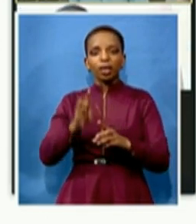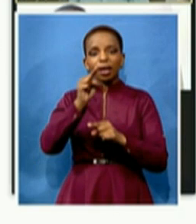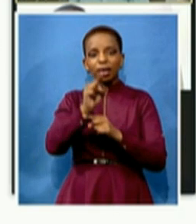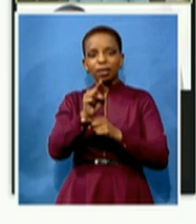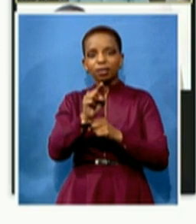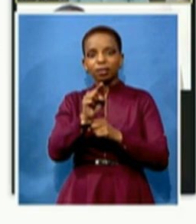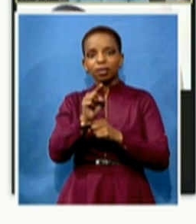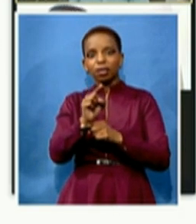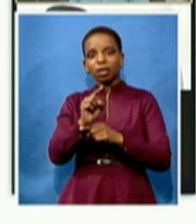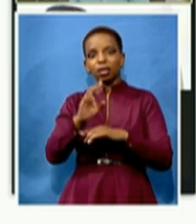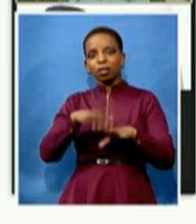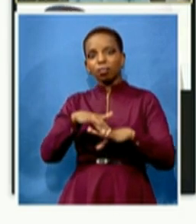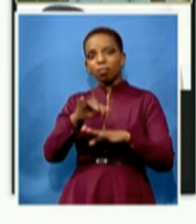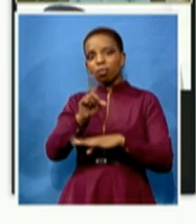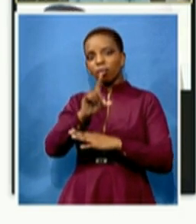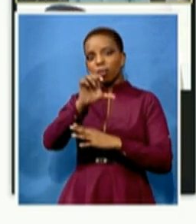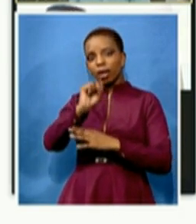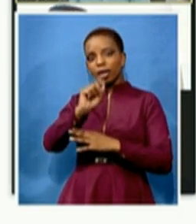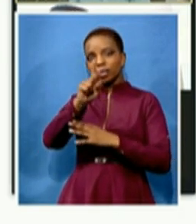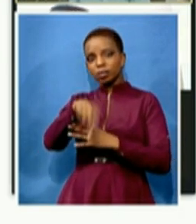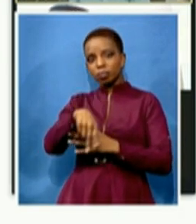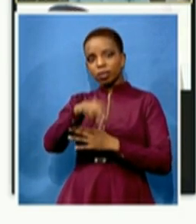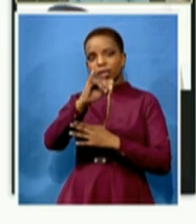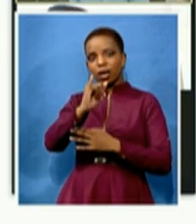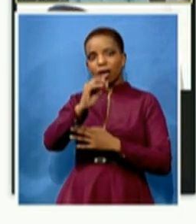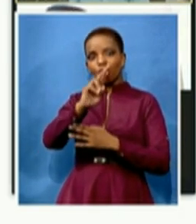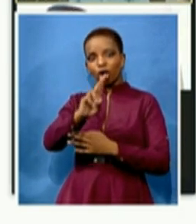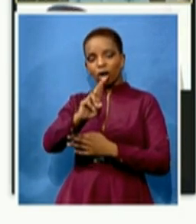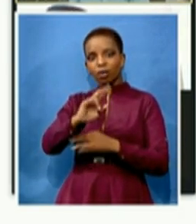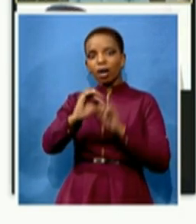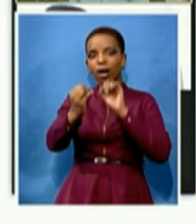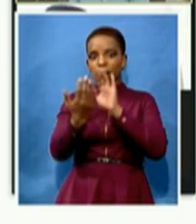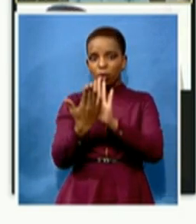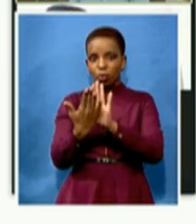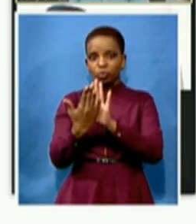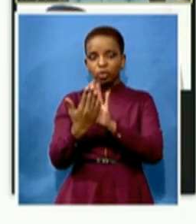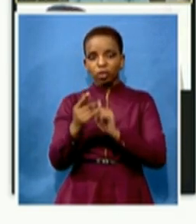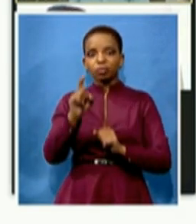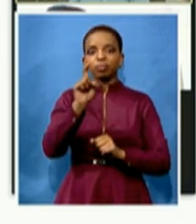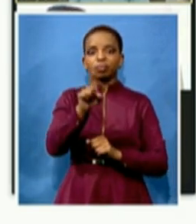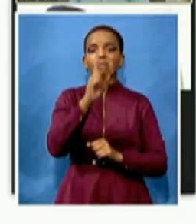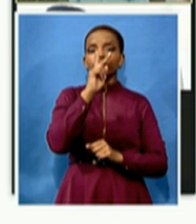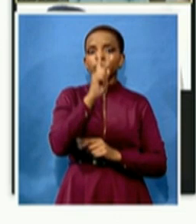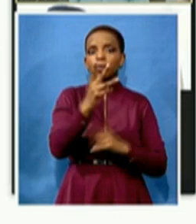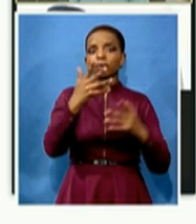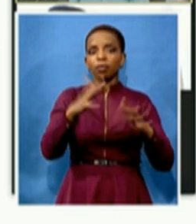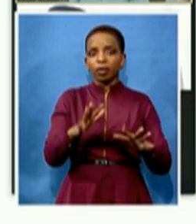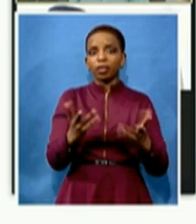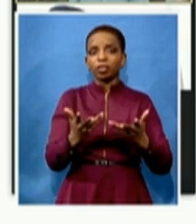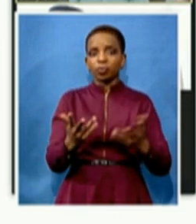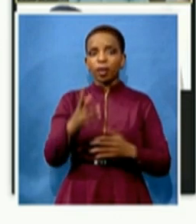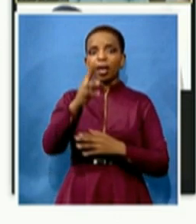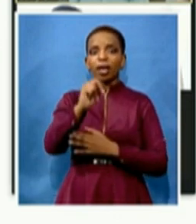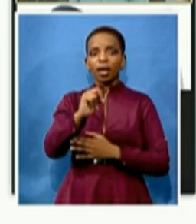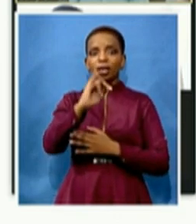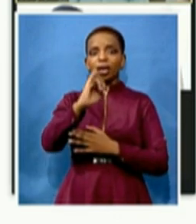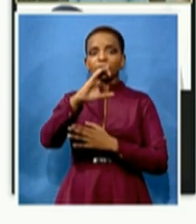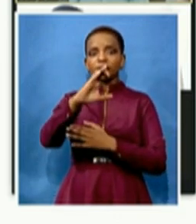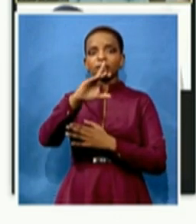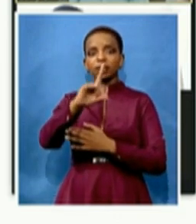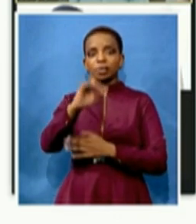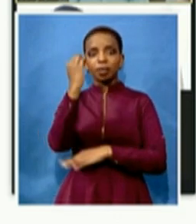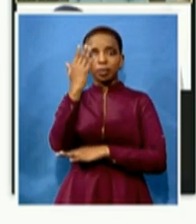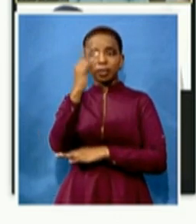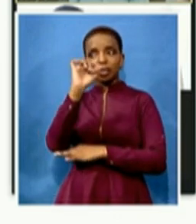approach. You would have all seen that with the NICD Modeling Consortium's presentation, so I'll try not to spend too much time talking to